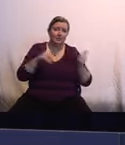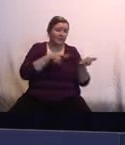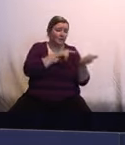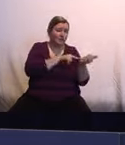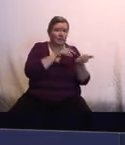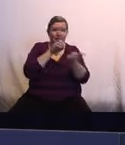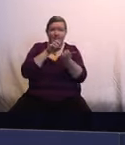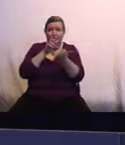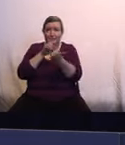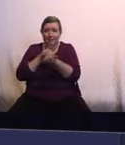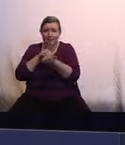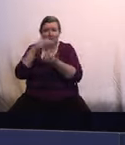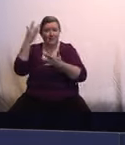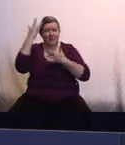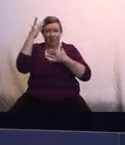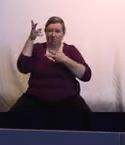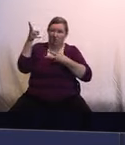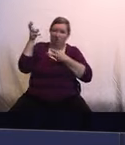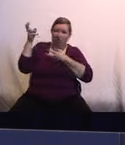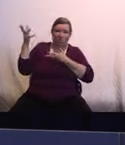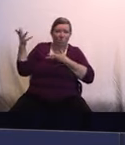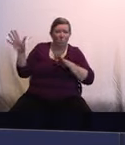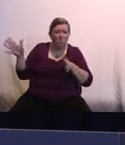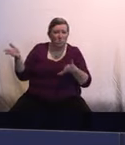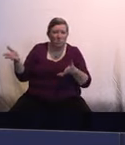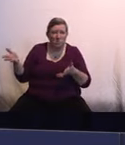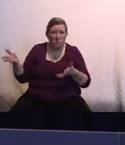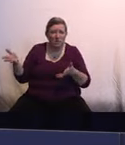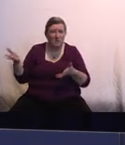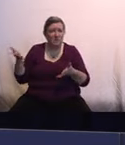fueled new outbreaks in our nursing homes.